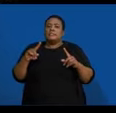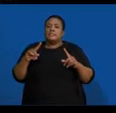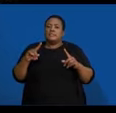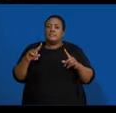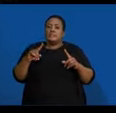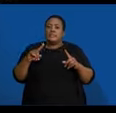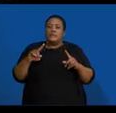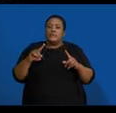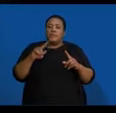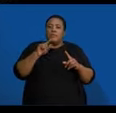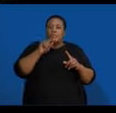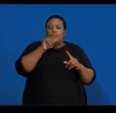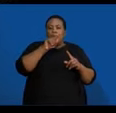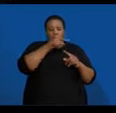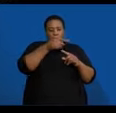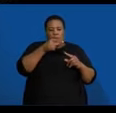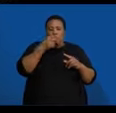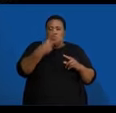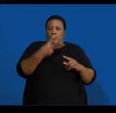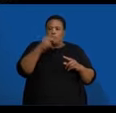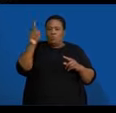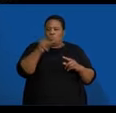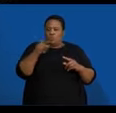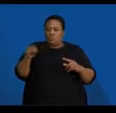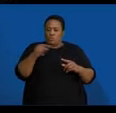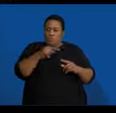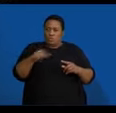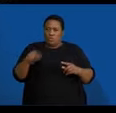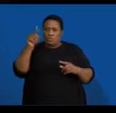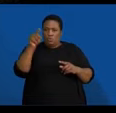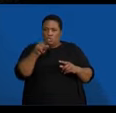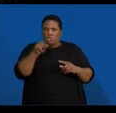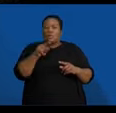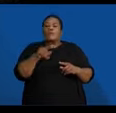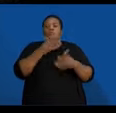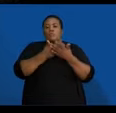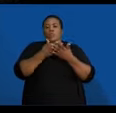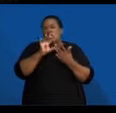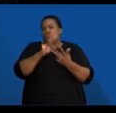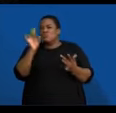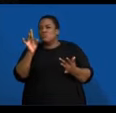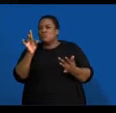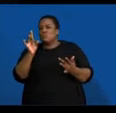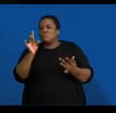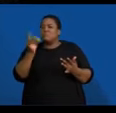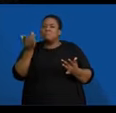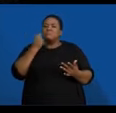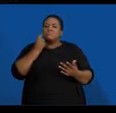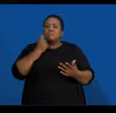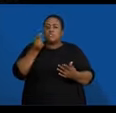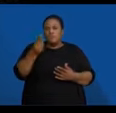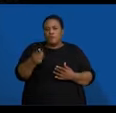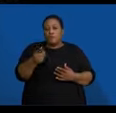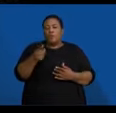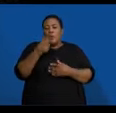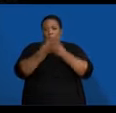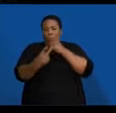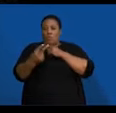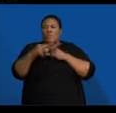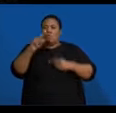or equal to minus 2. It's an either-or situation. You can write it as one of the two solutions. They are very